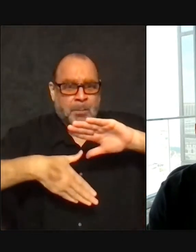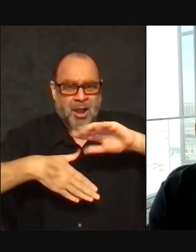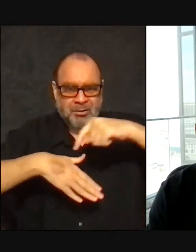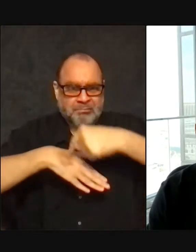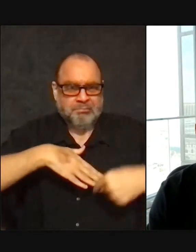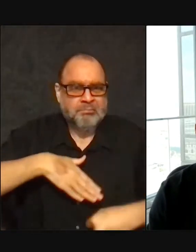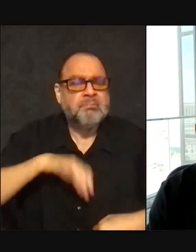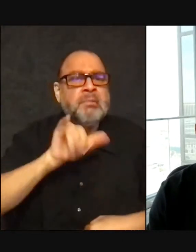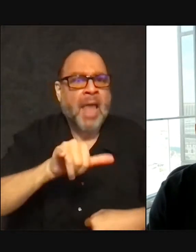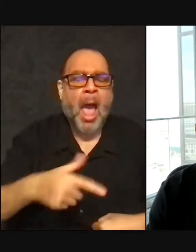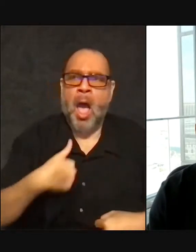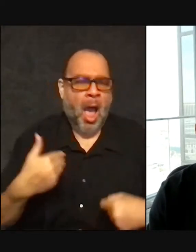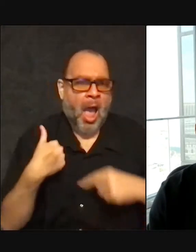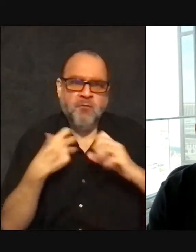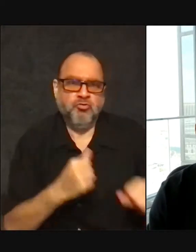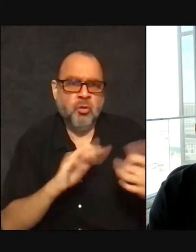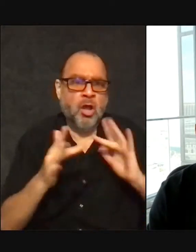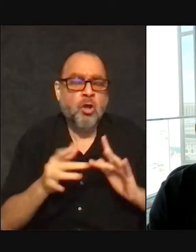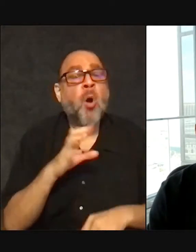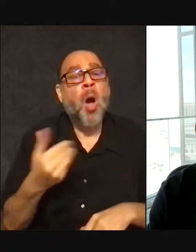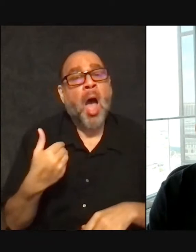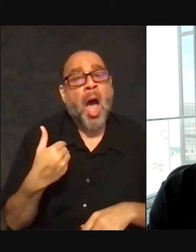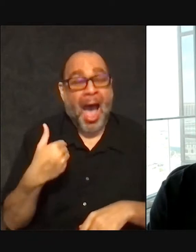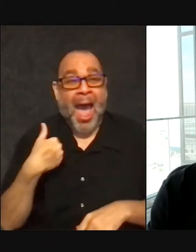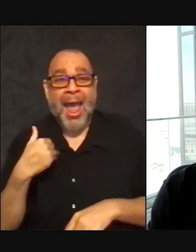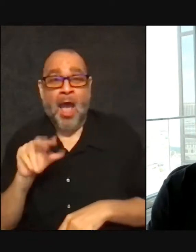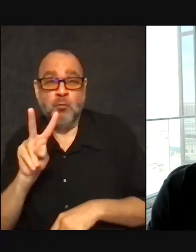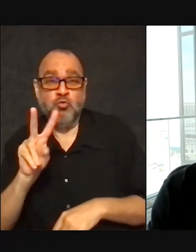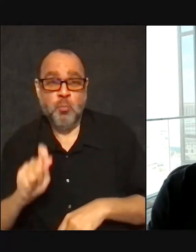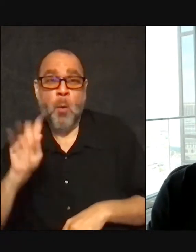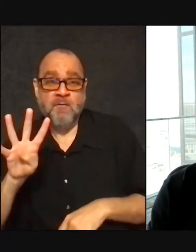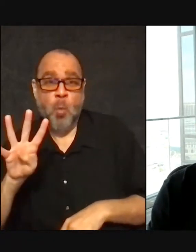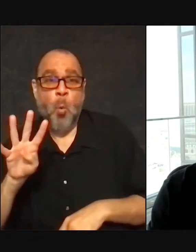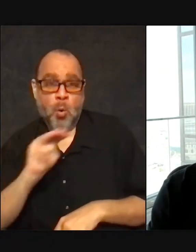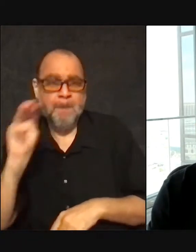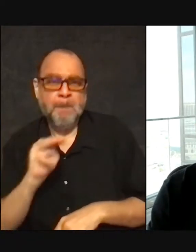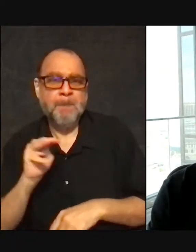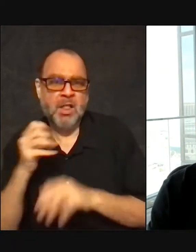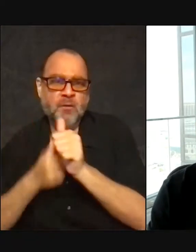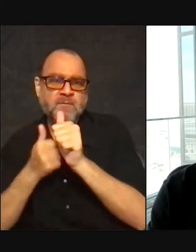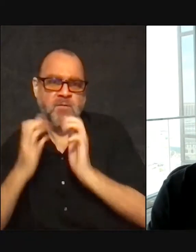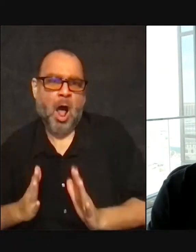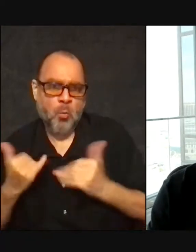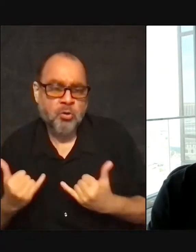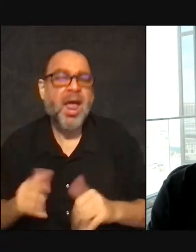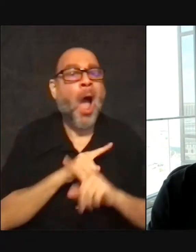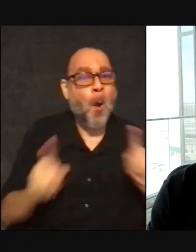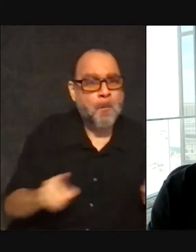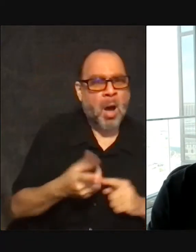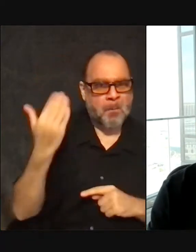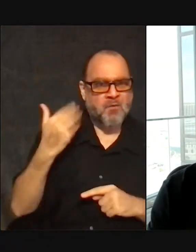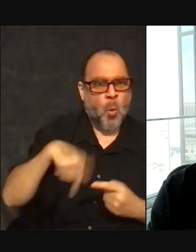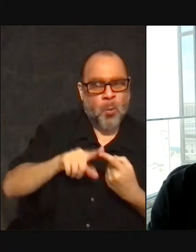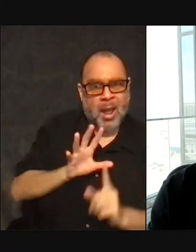about 2.4 million now. Once I got to about 1 million followers, I was like, okay, how do I really treat this as my global connectivity? So